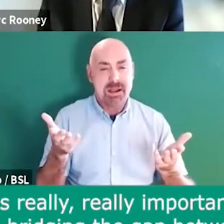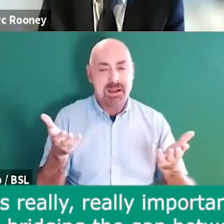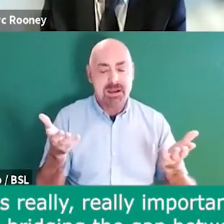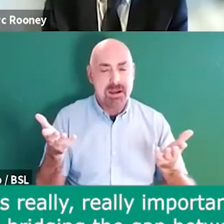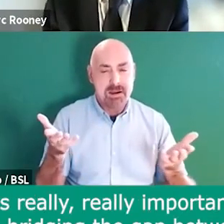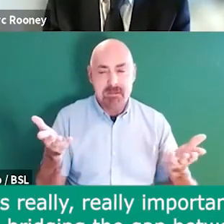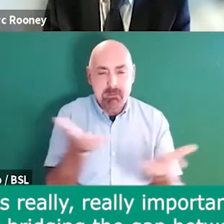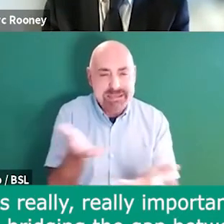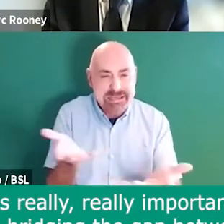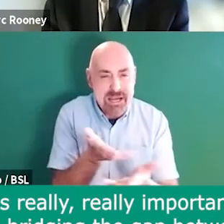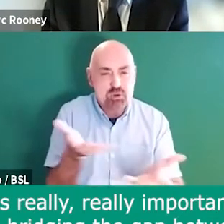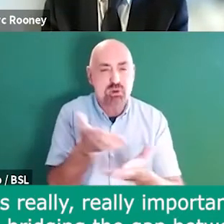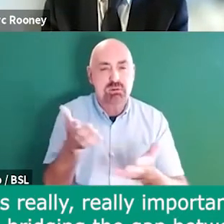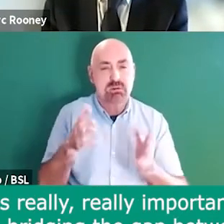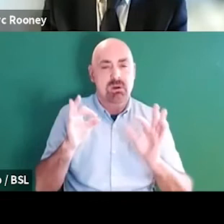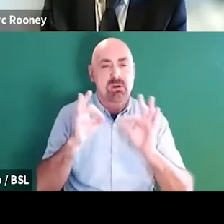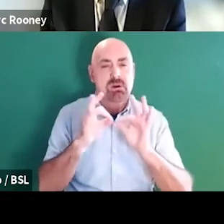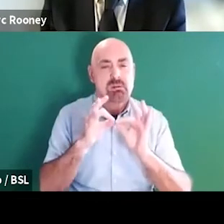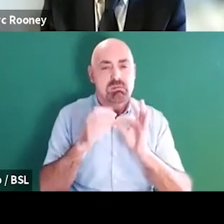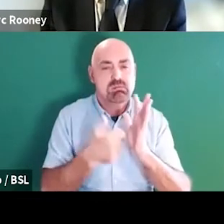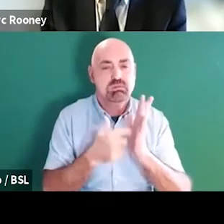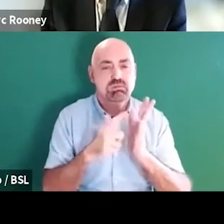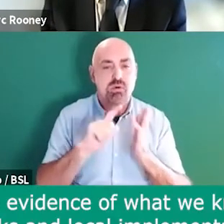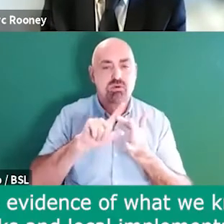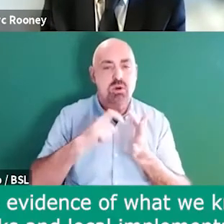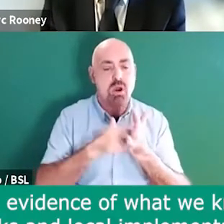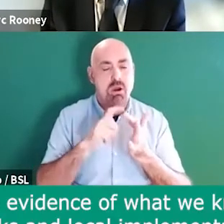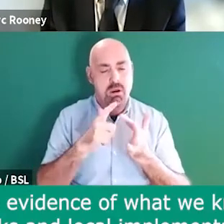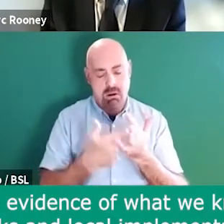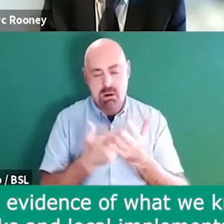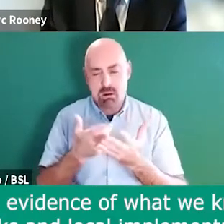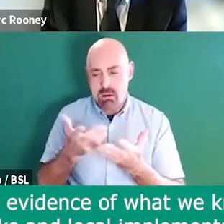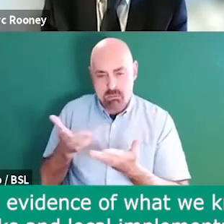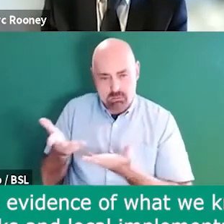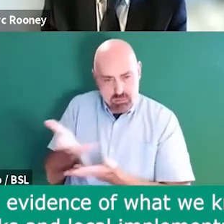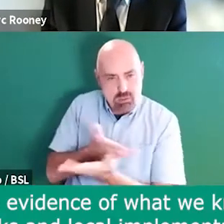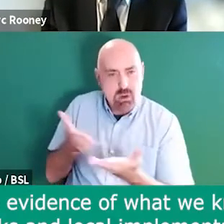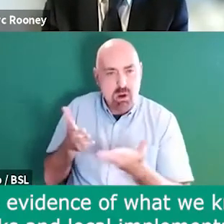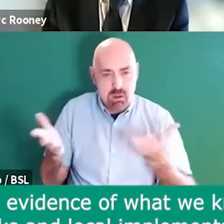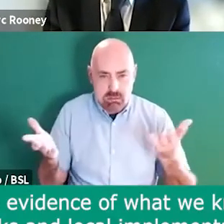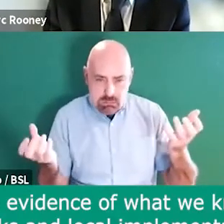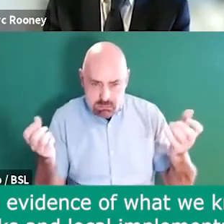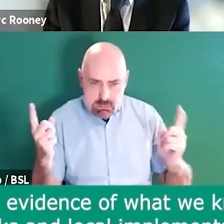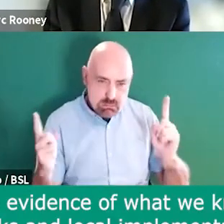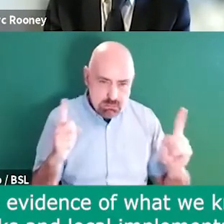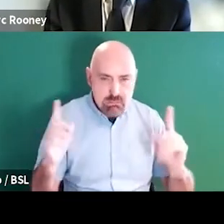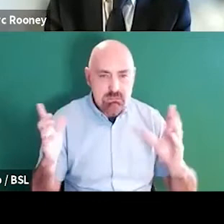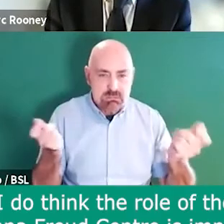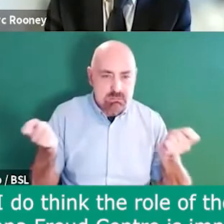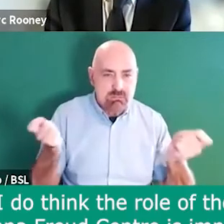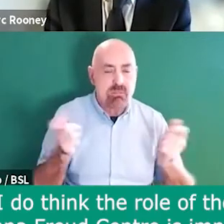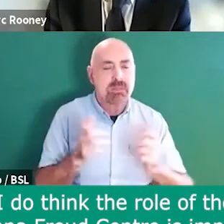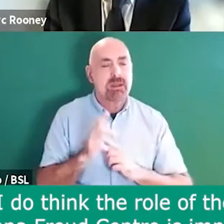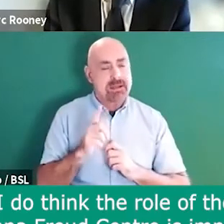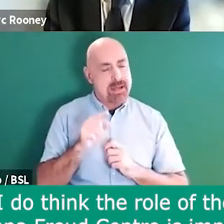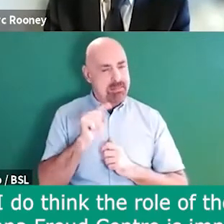really, really important in bridging that gap between the evidence of what we know works and local implementation. And so I